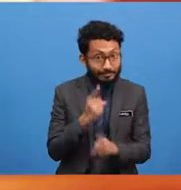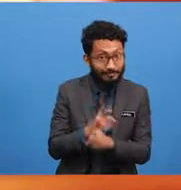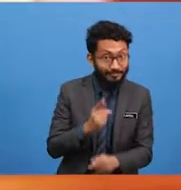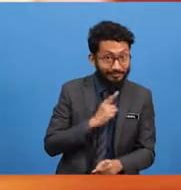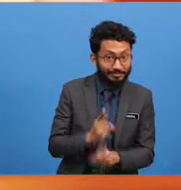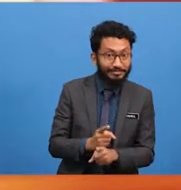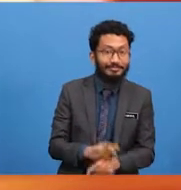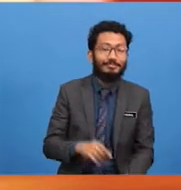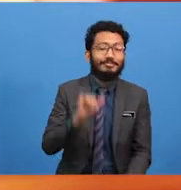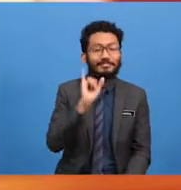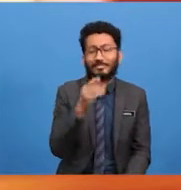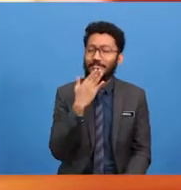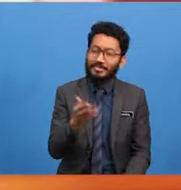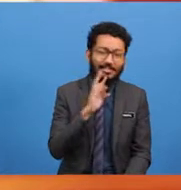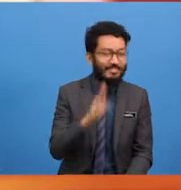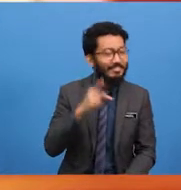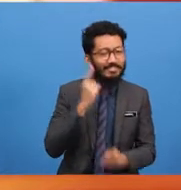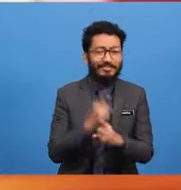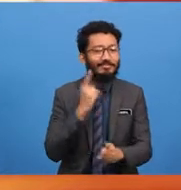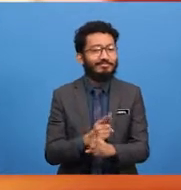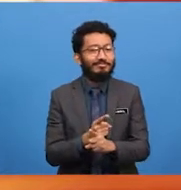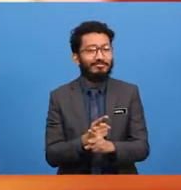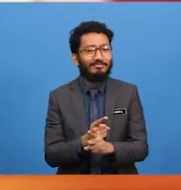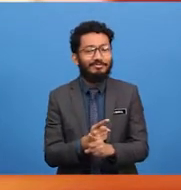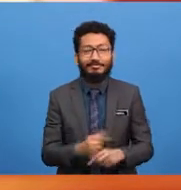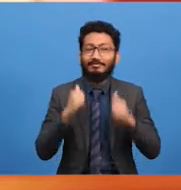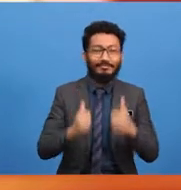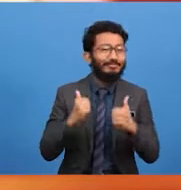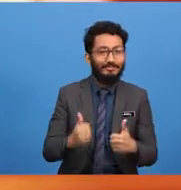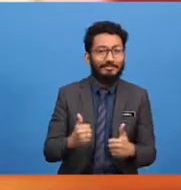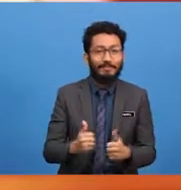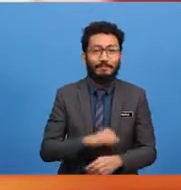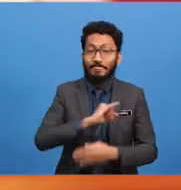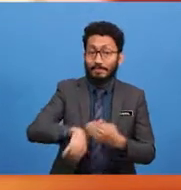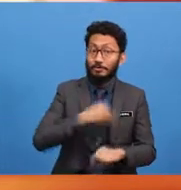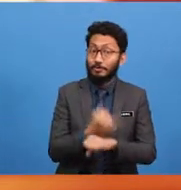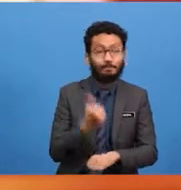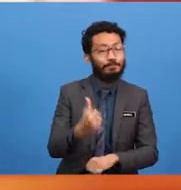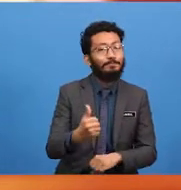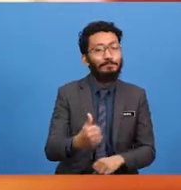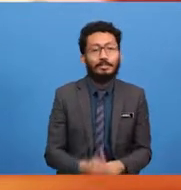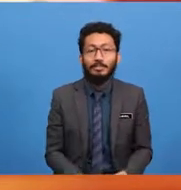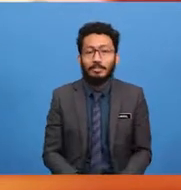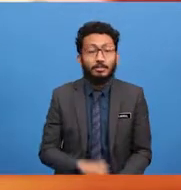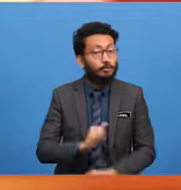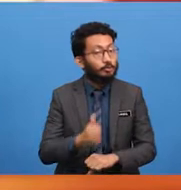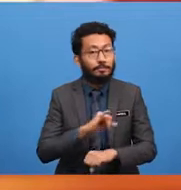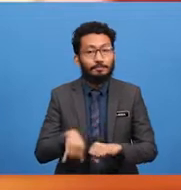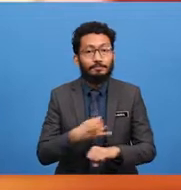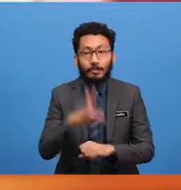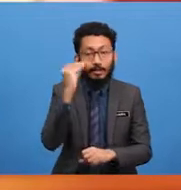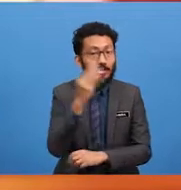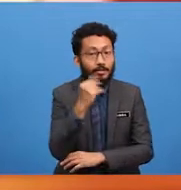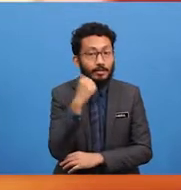You are. Yes, definitely you are. Good job, Yolo. Good job, boys and girls.